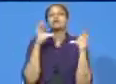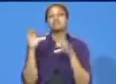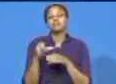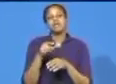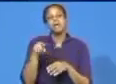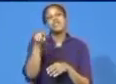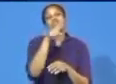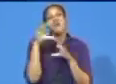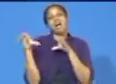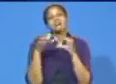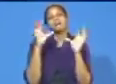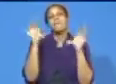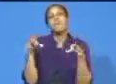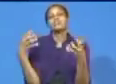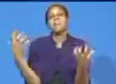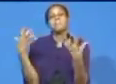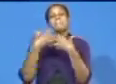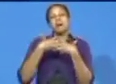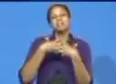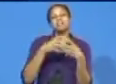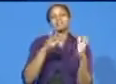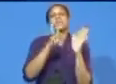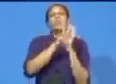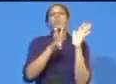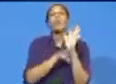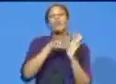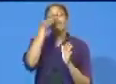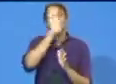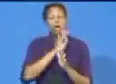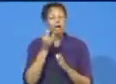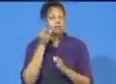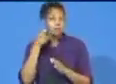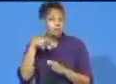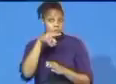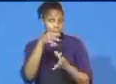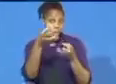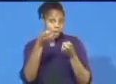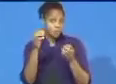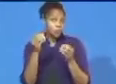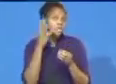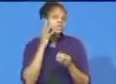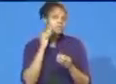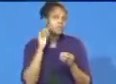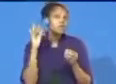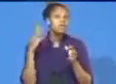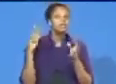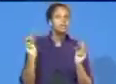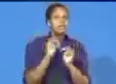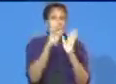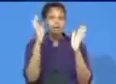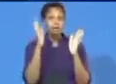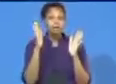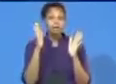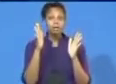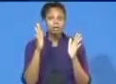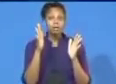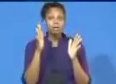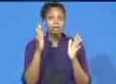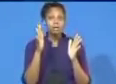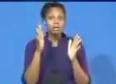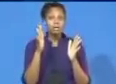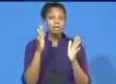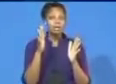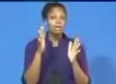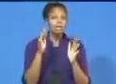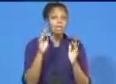in harmony with God's will. If you're going to experience a miracle, if you're going to experience your